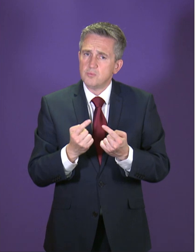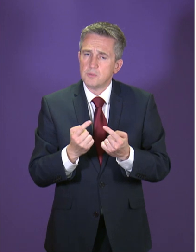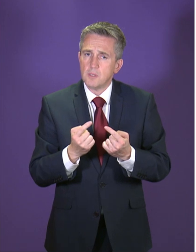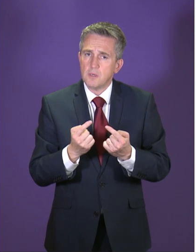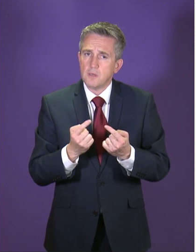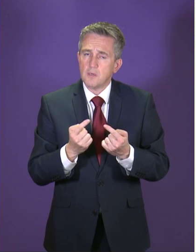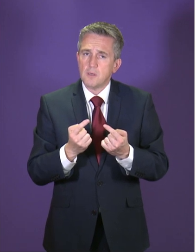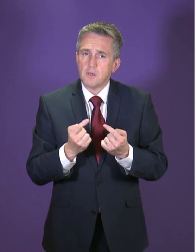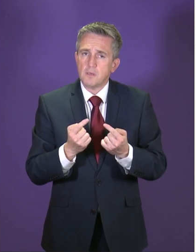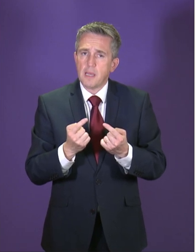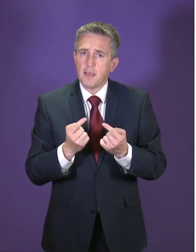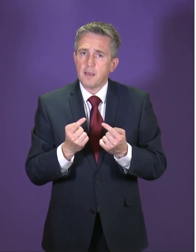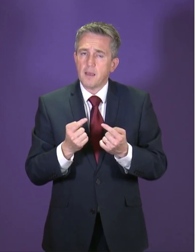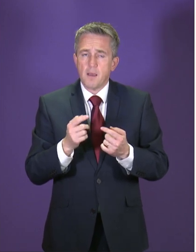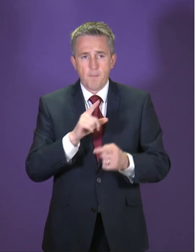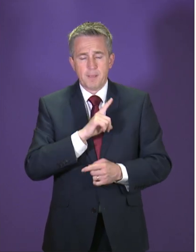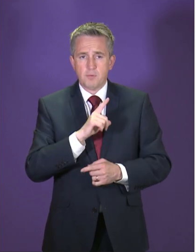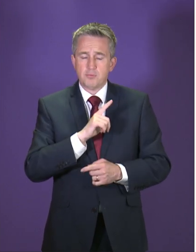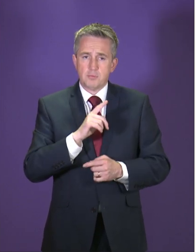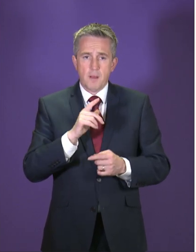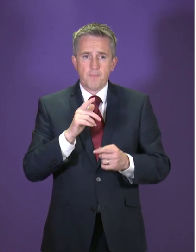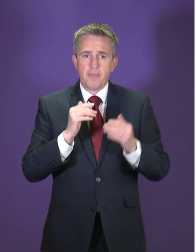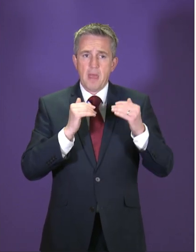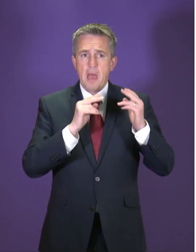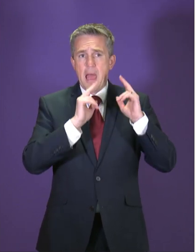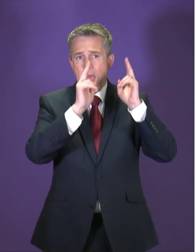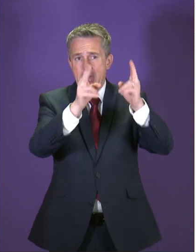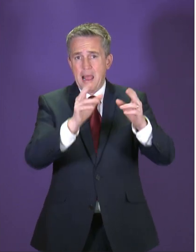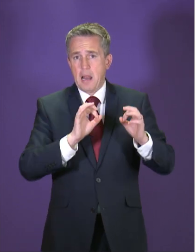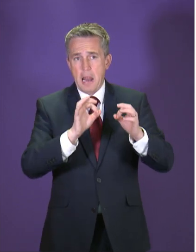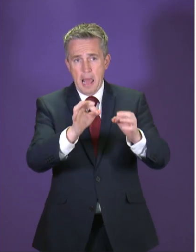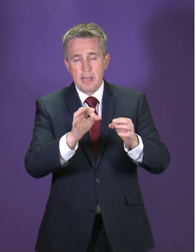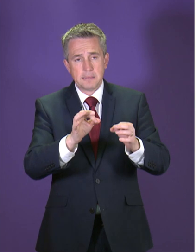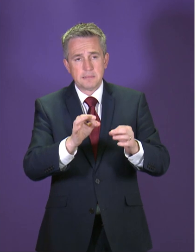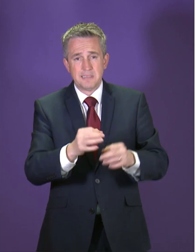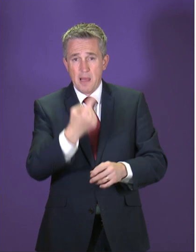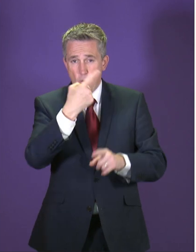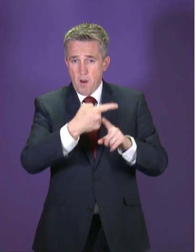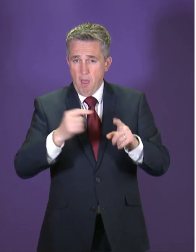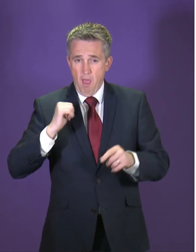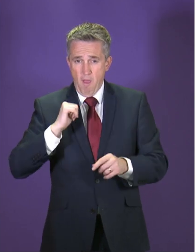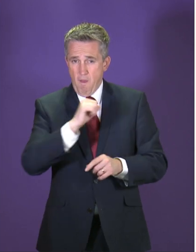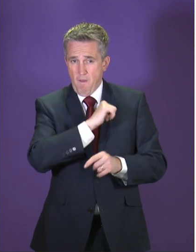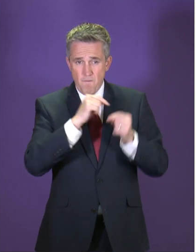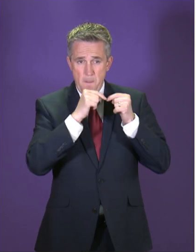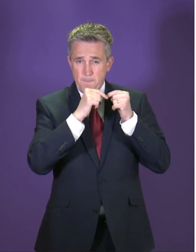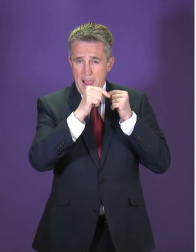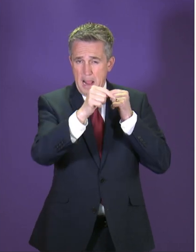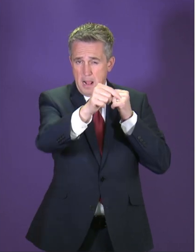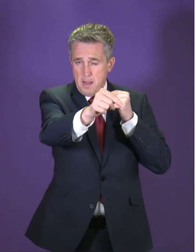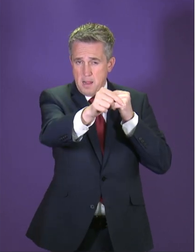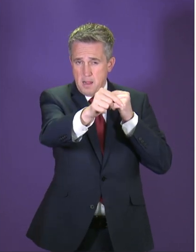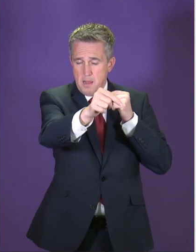the potential of the 1.5 mile park as a stage, as a huge urban